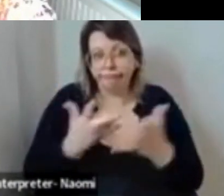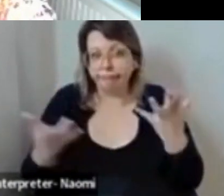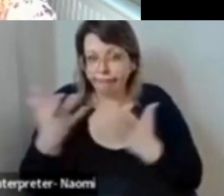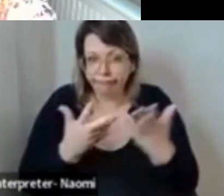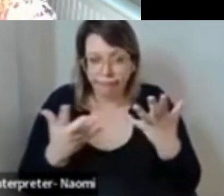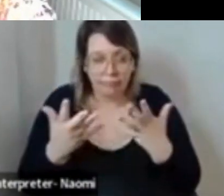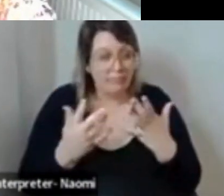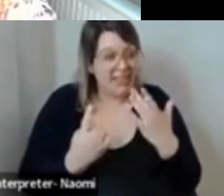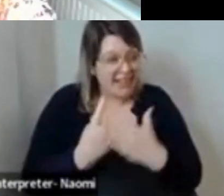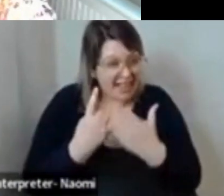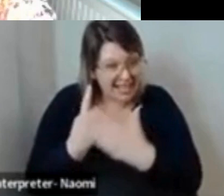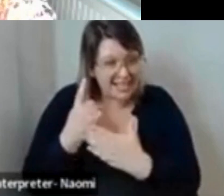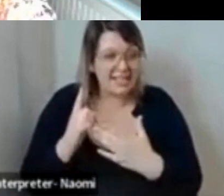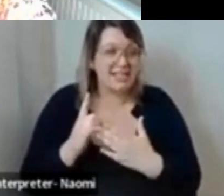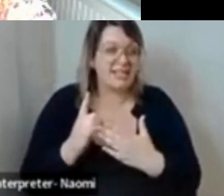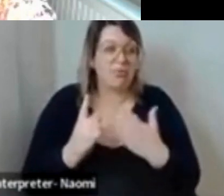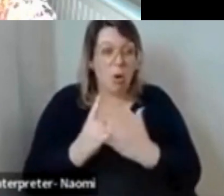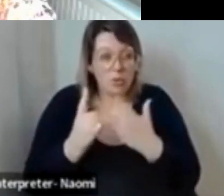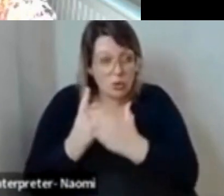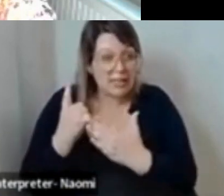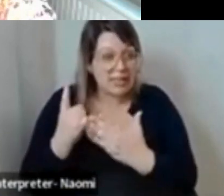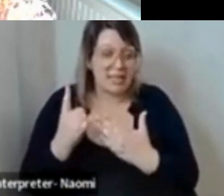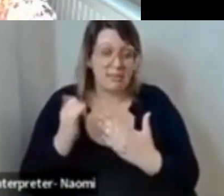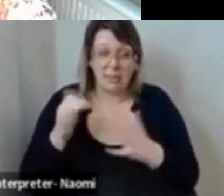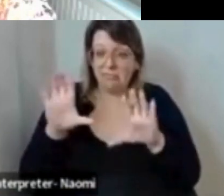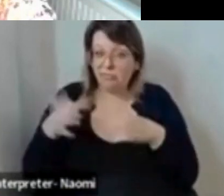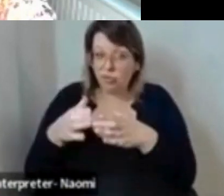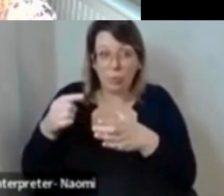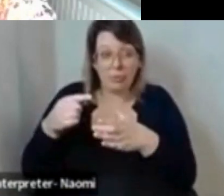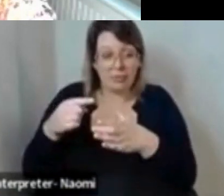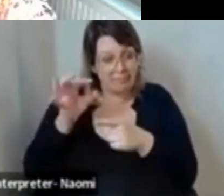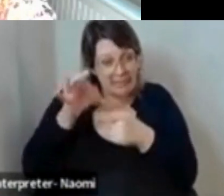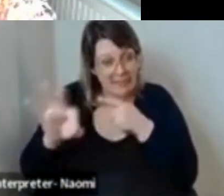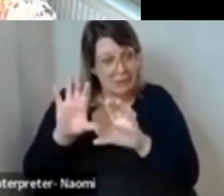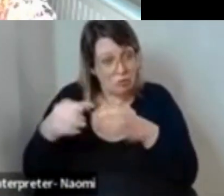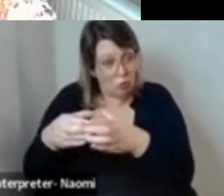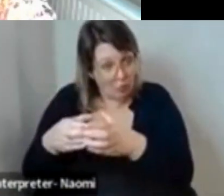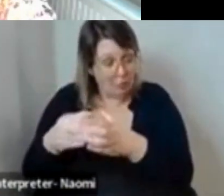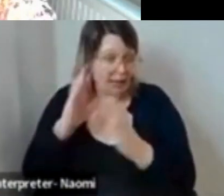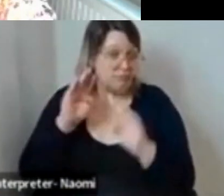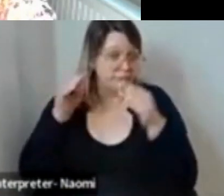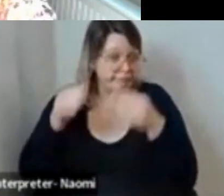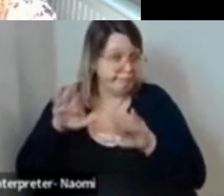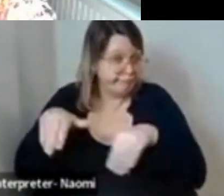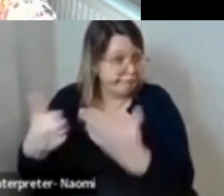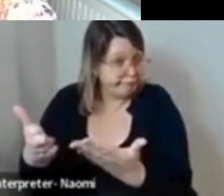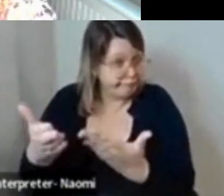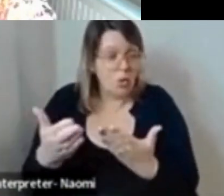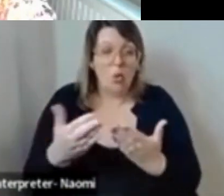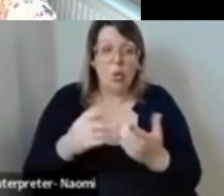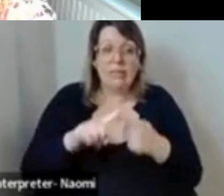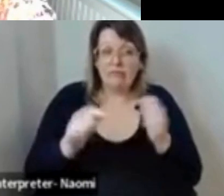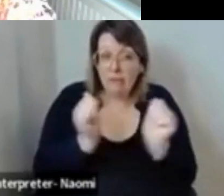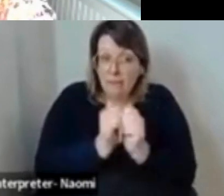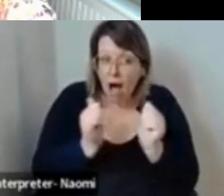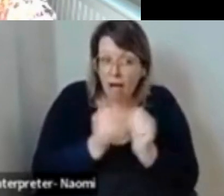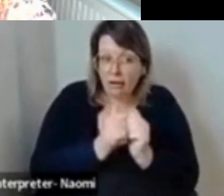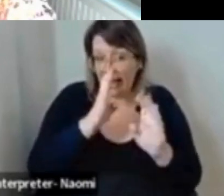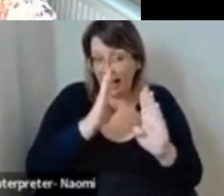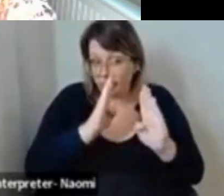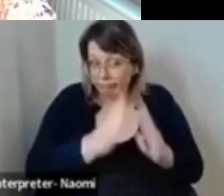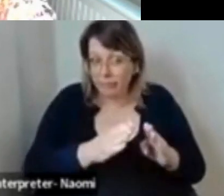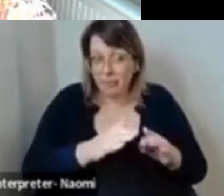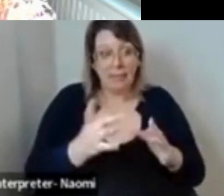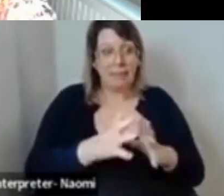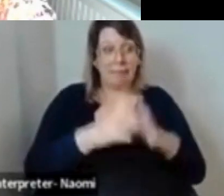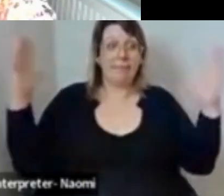events or opportunities for particular groups of children, young people, or with different partners that can work at different scales. And